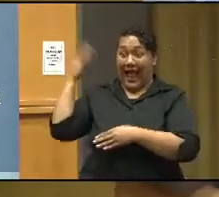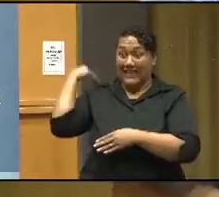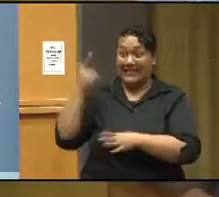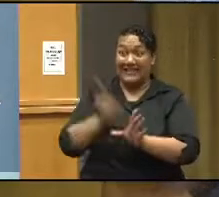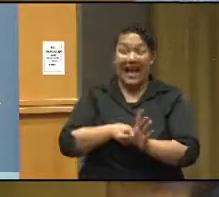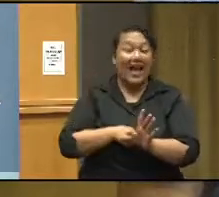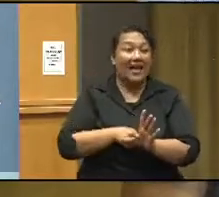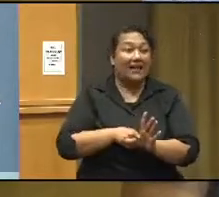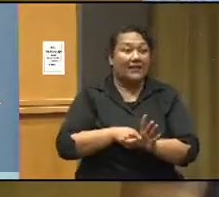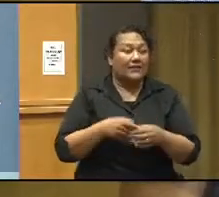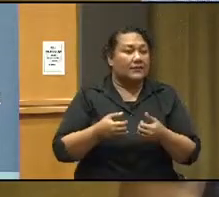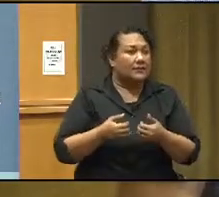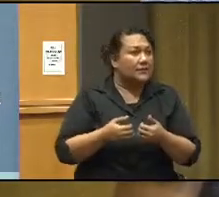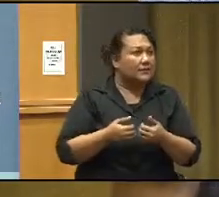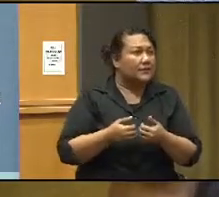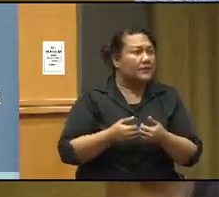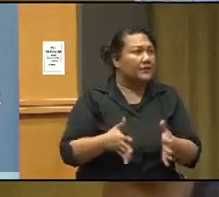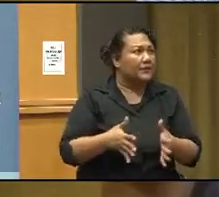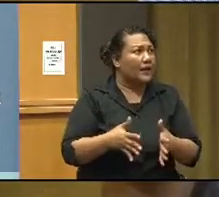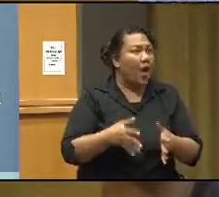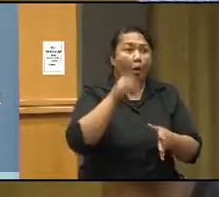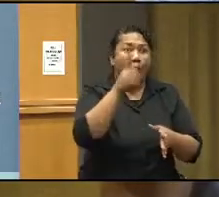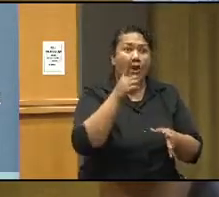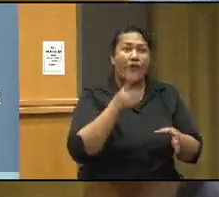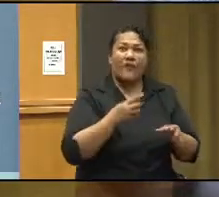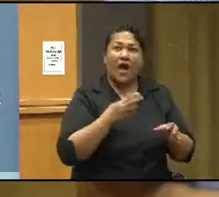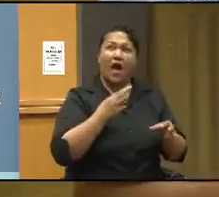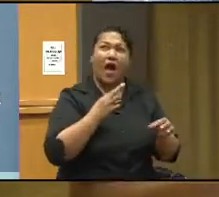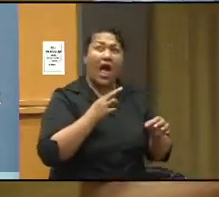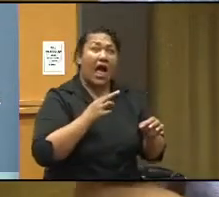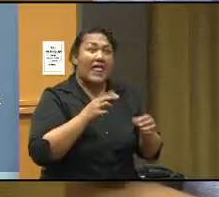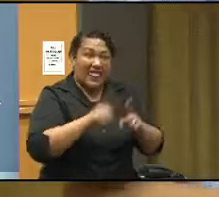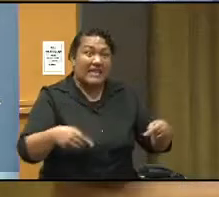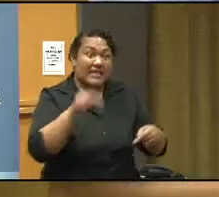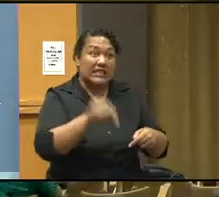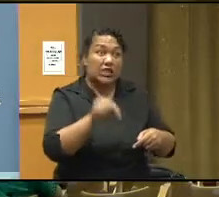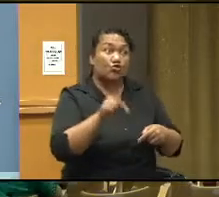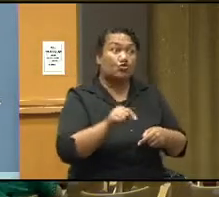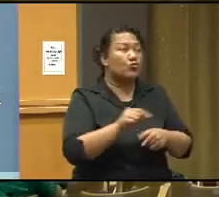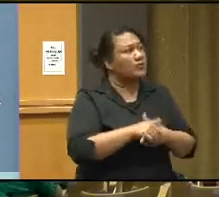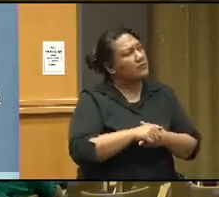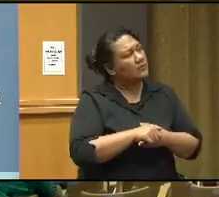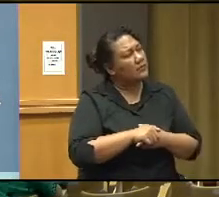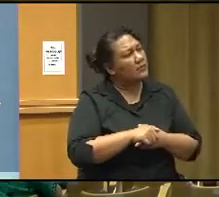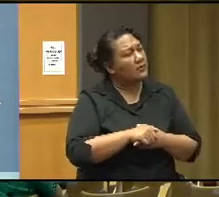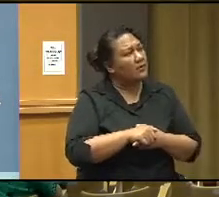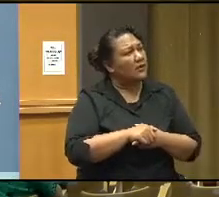the 400 level courses, postgraduate, one of the requirements is, we're training them to write a thesis or for future,